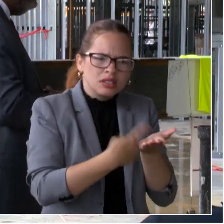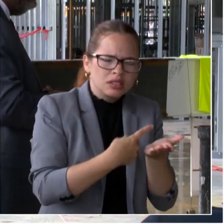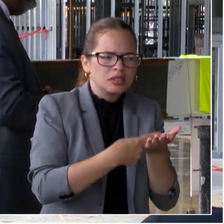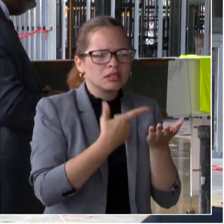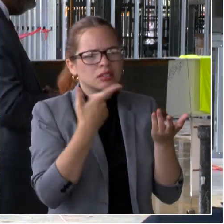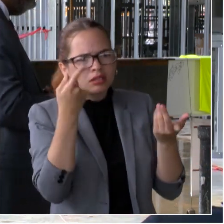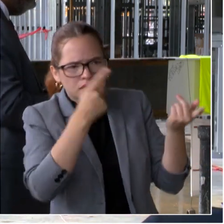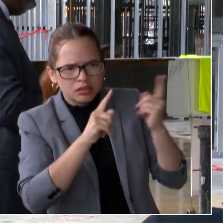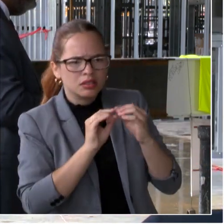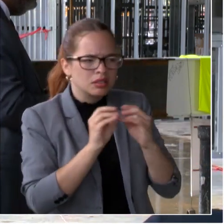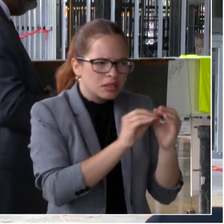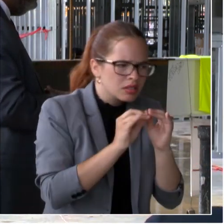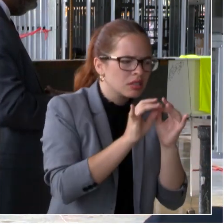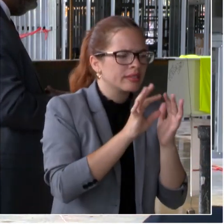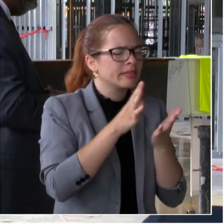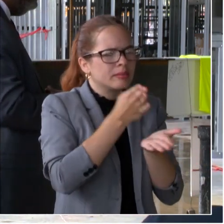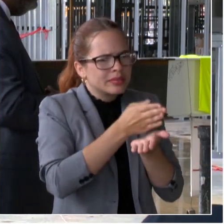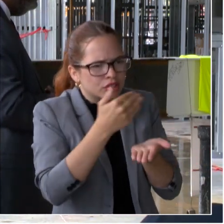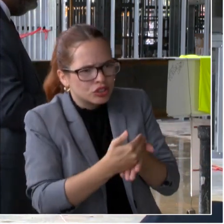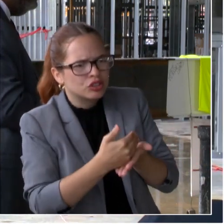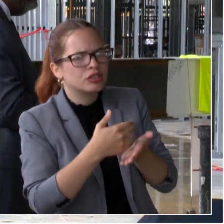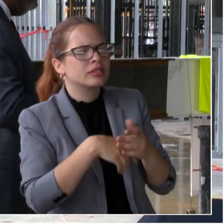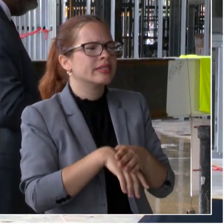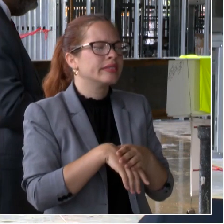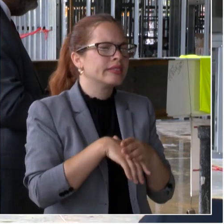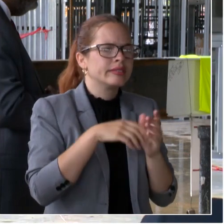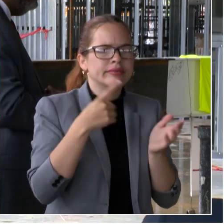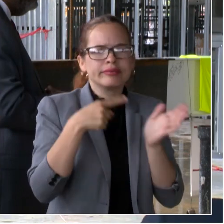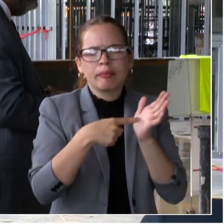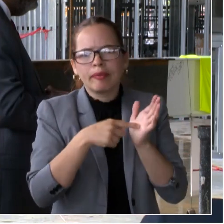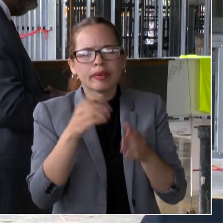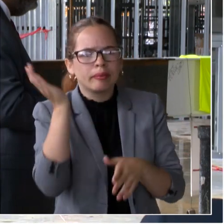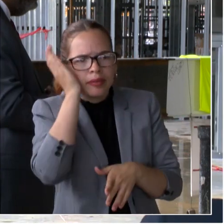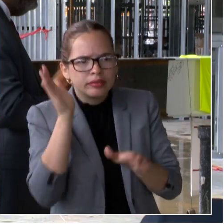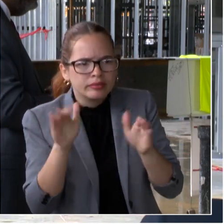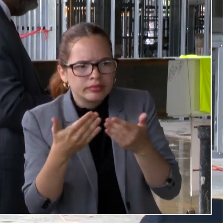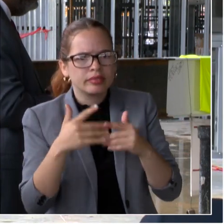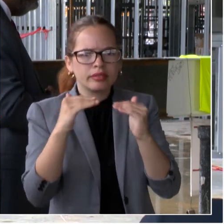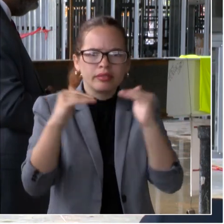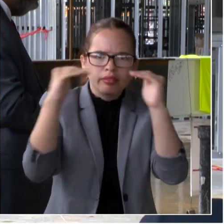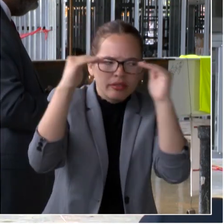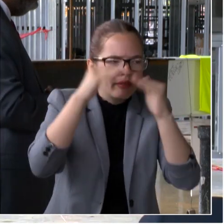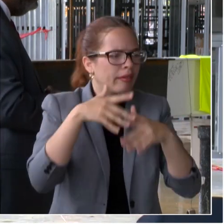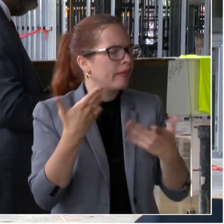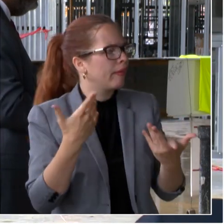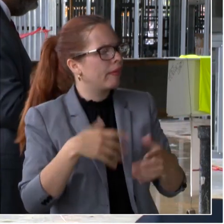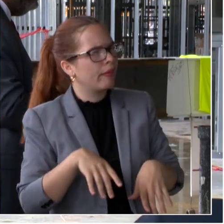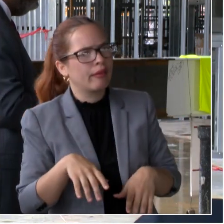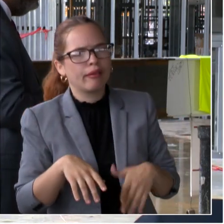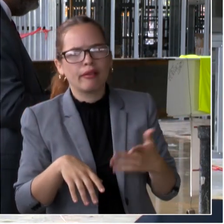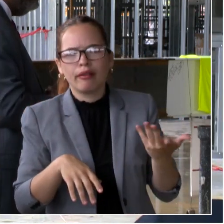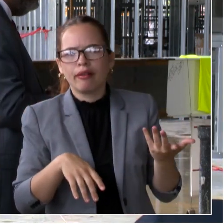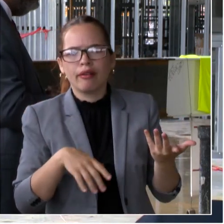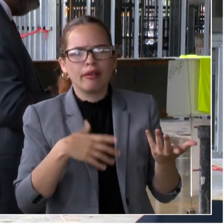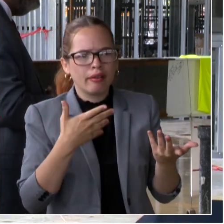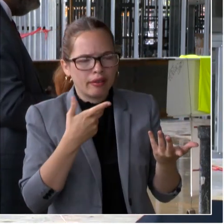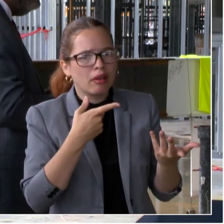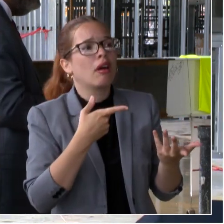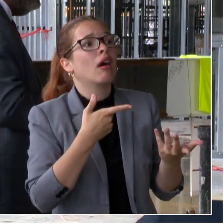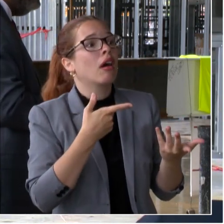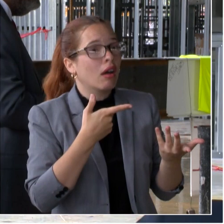care in Washington, D.C. Now, when we started this, council members, we had agreed on a